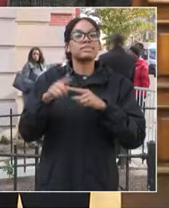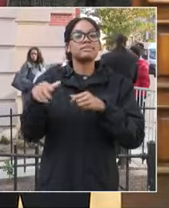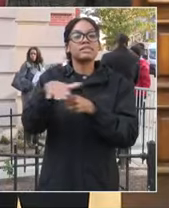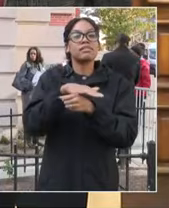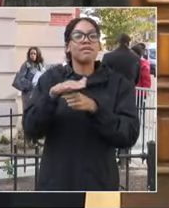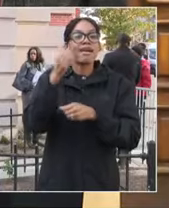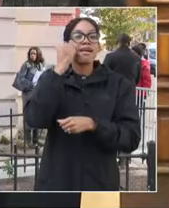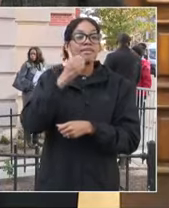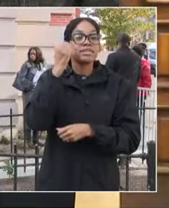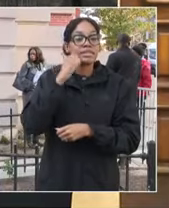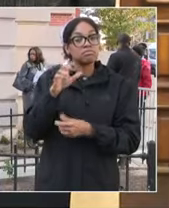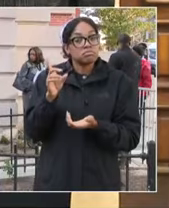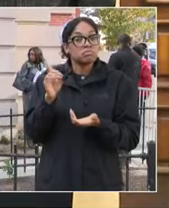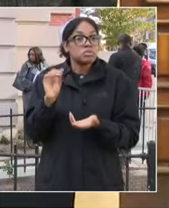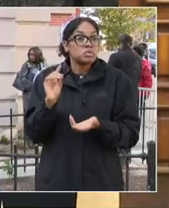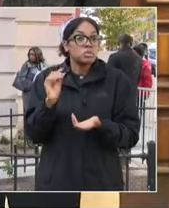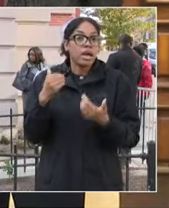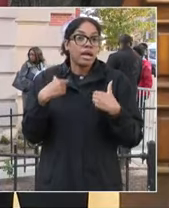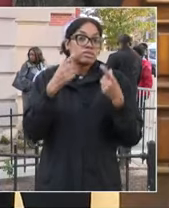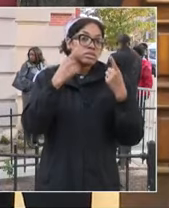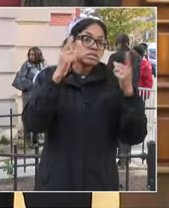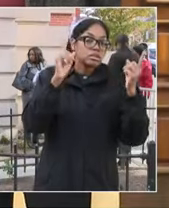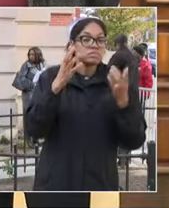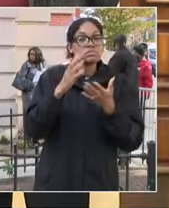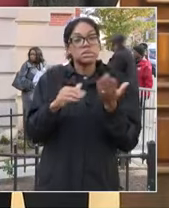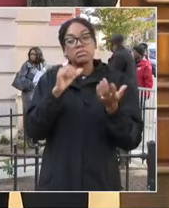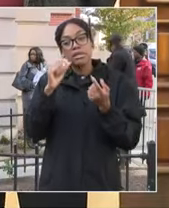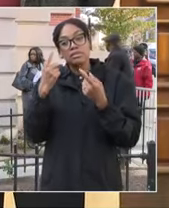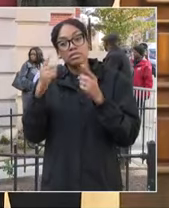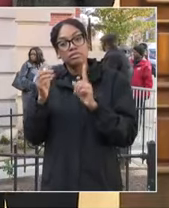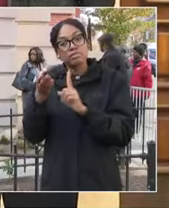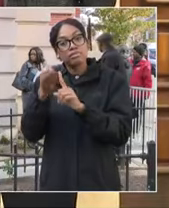as you mentioned, in convincing people to